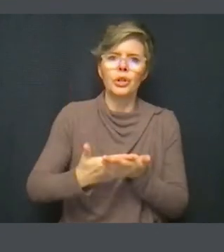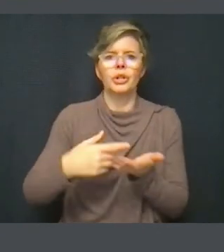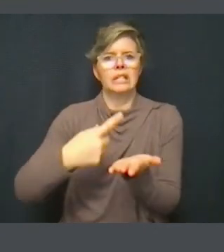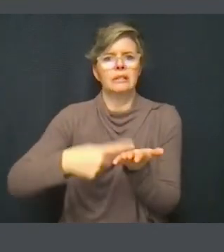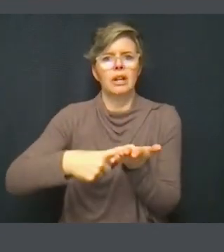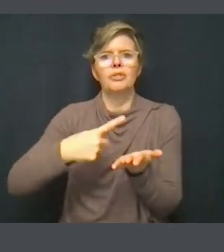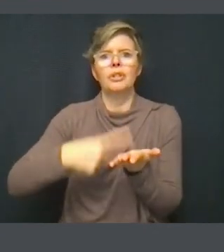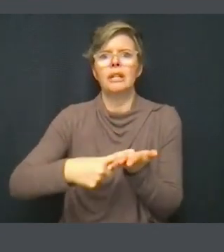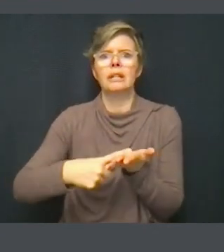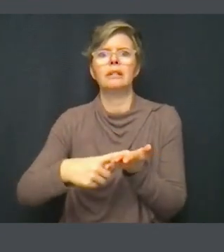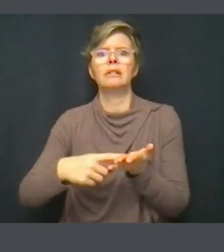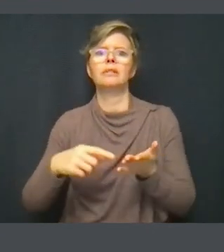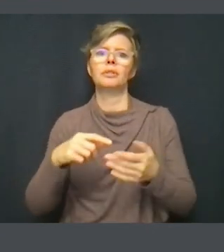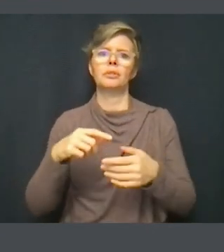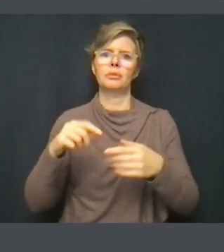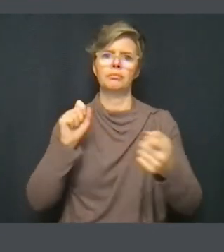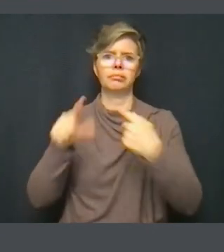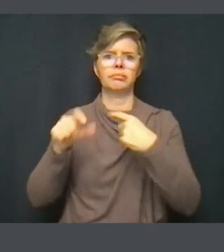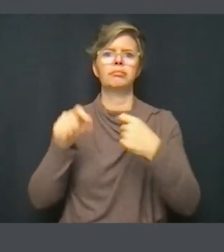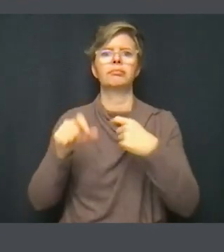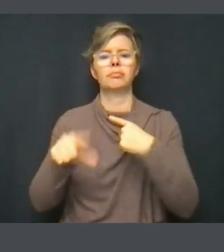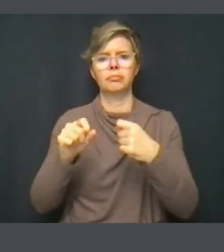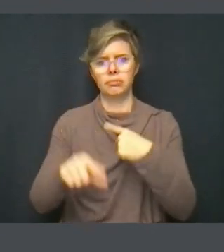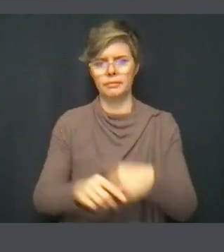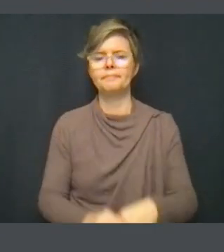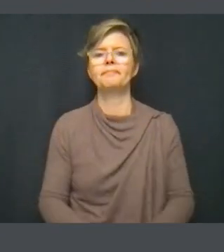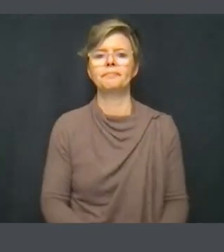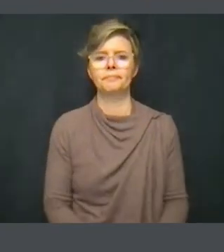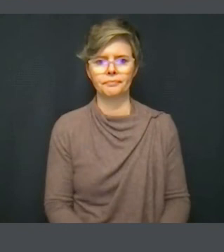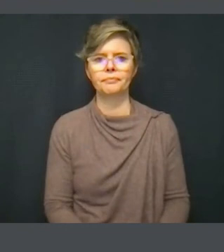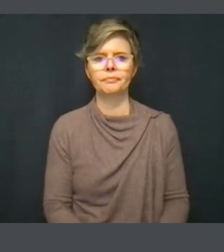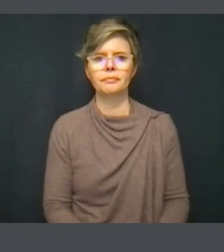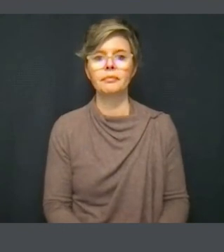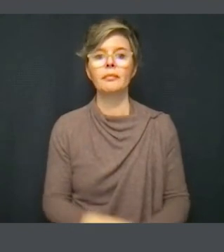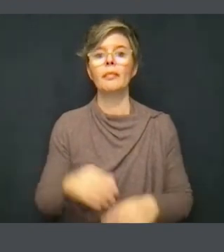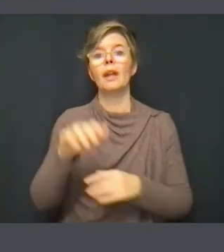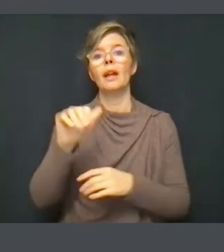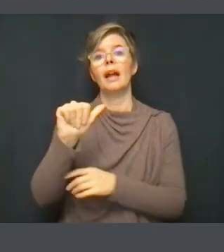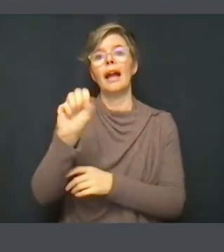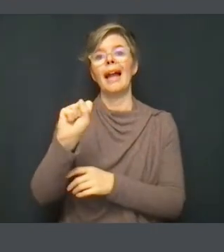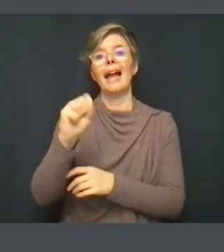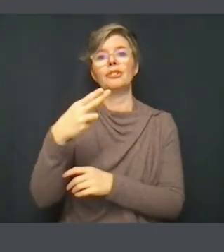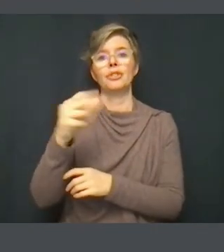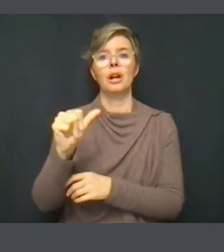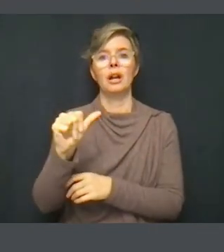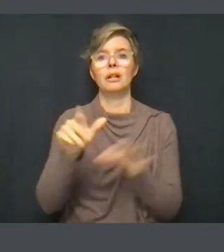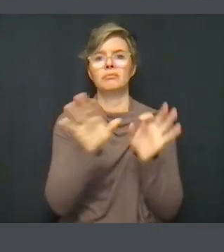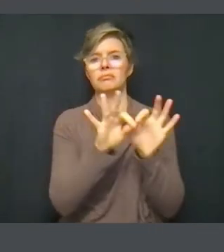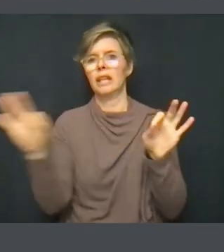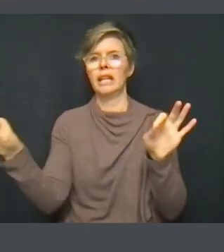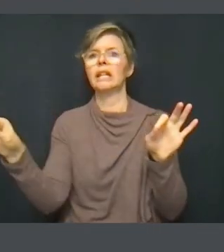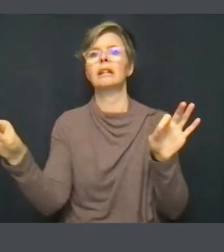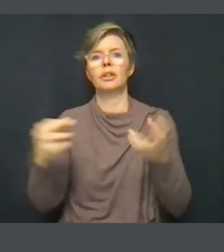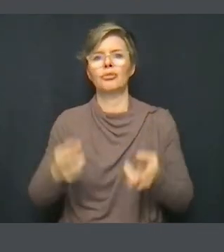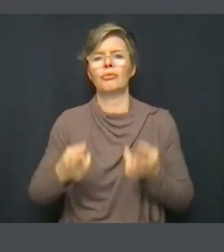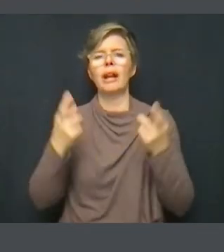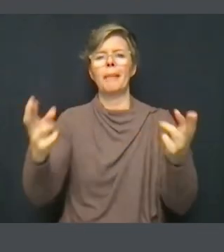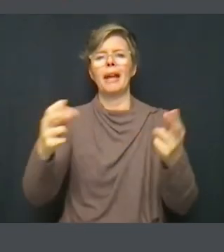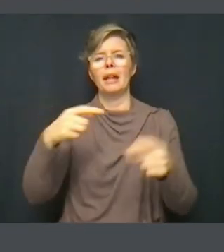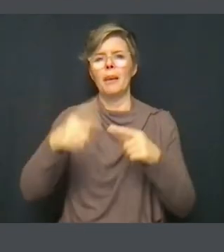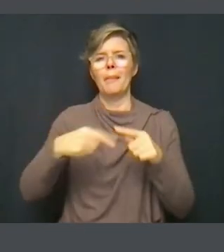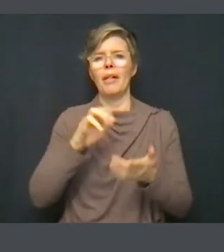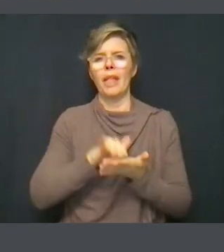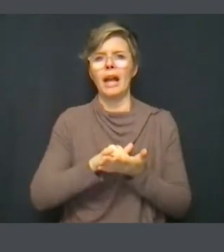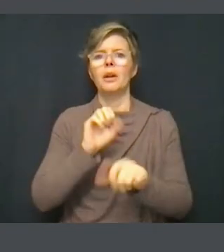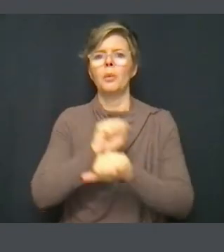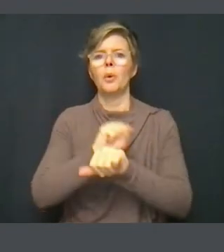of bi-directional communication with your interpreter. And ASHA also has recommendations for this. There's a book here that Language